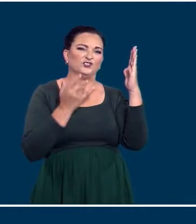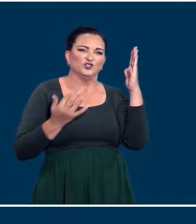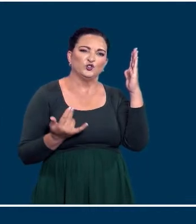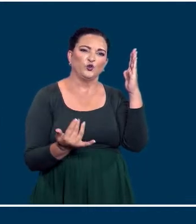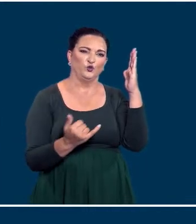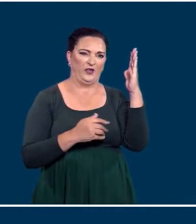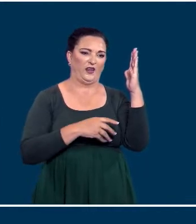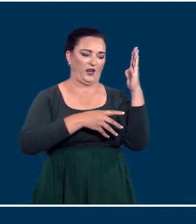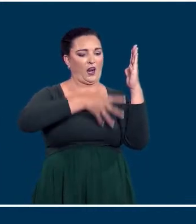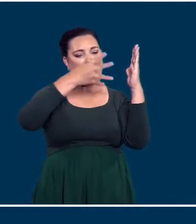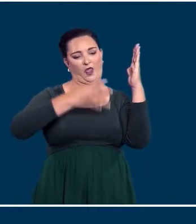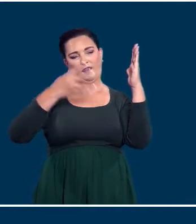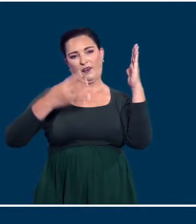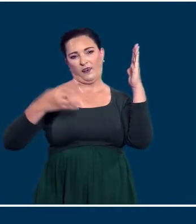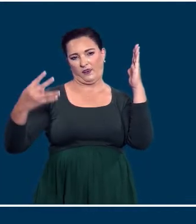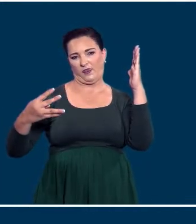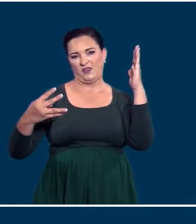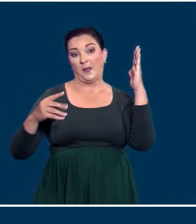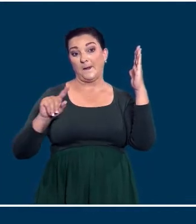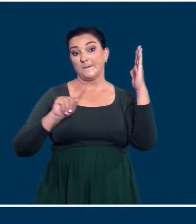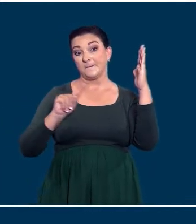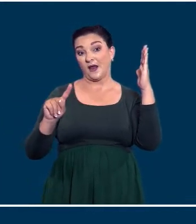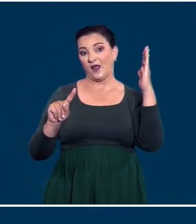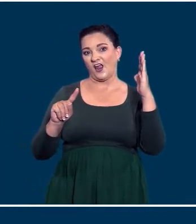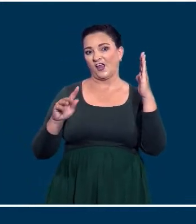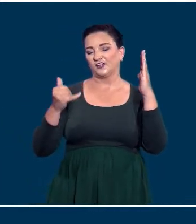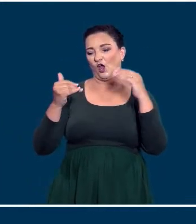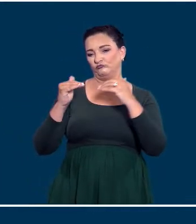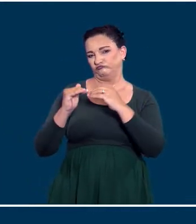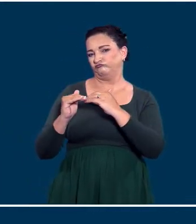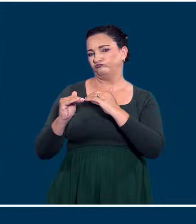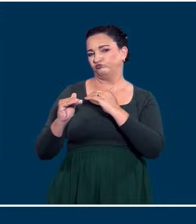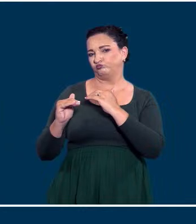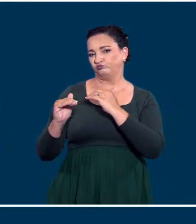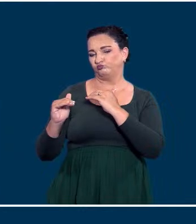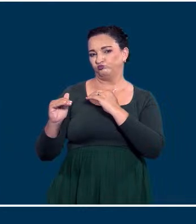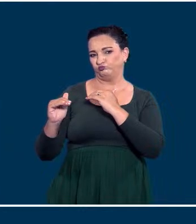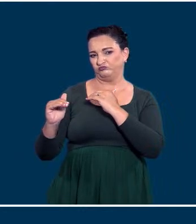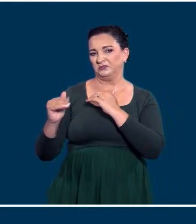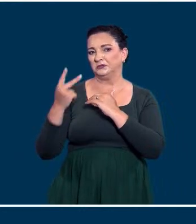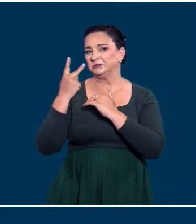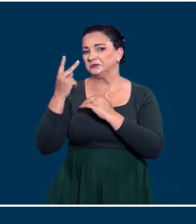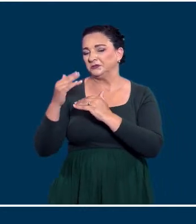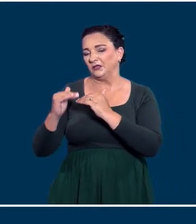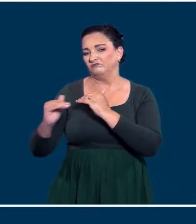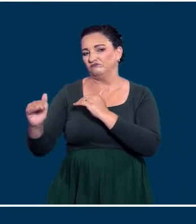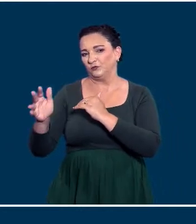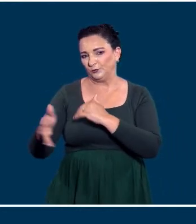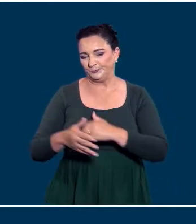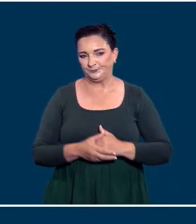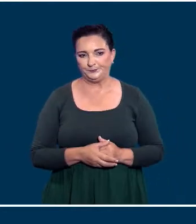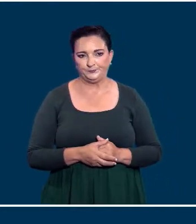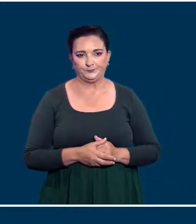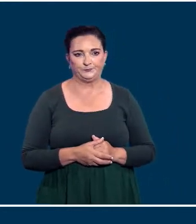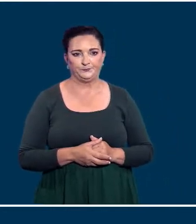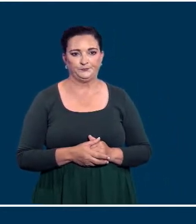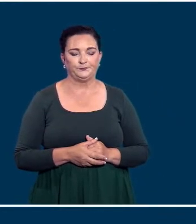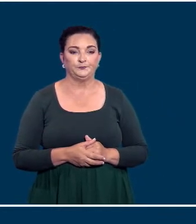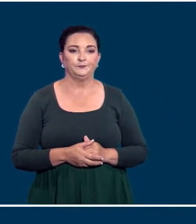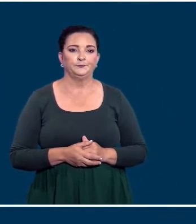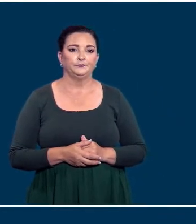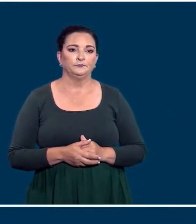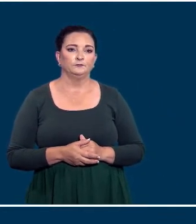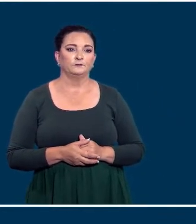It continues to ease down to around 7.25%. Last two